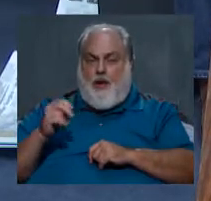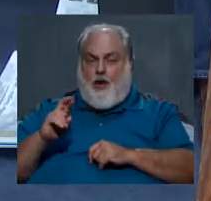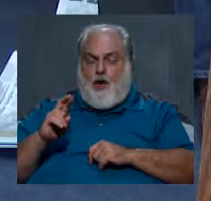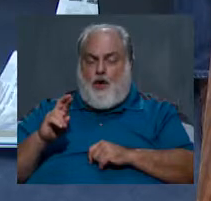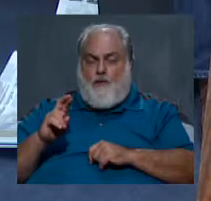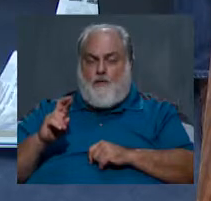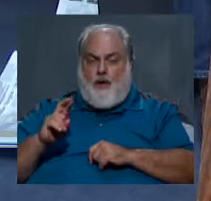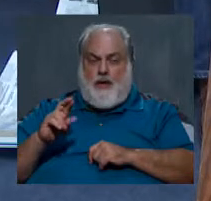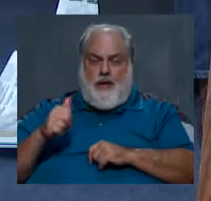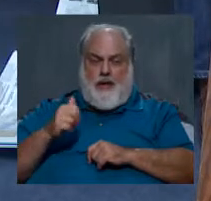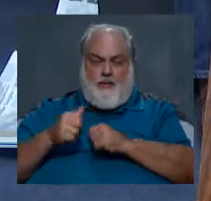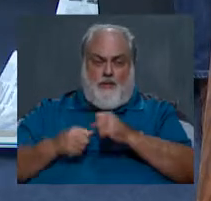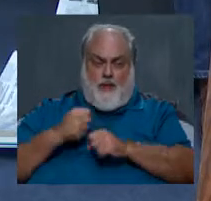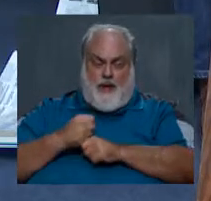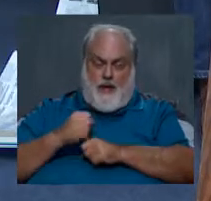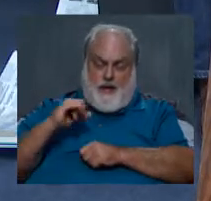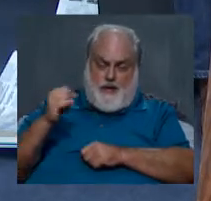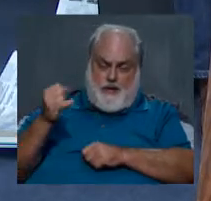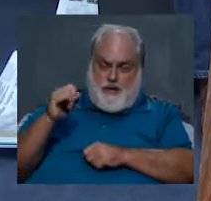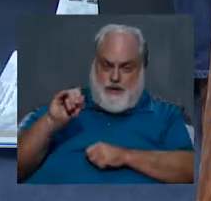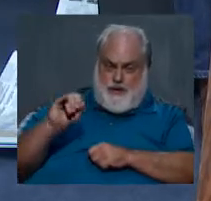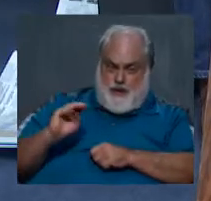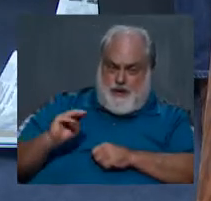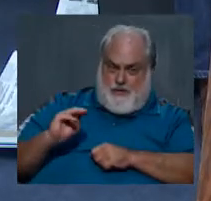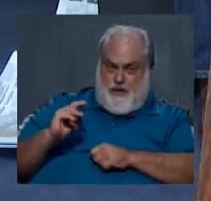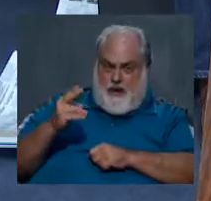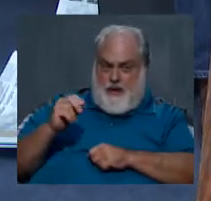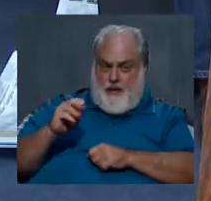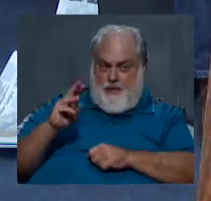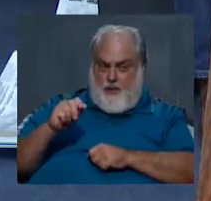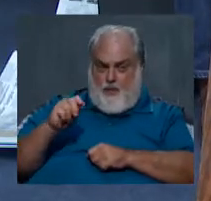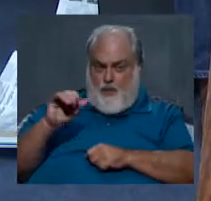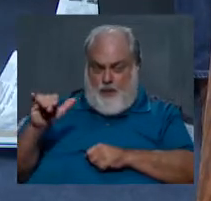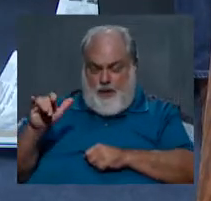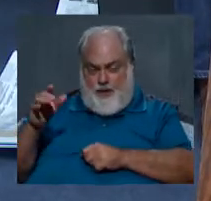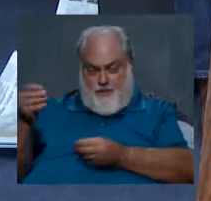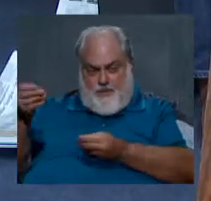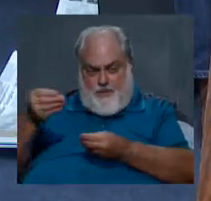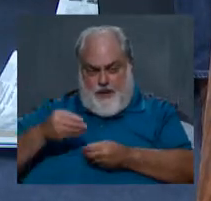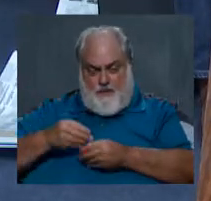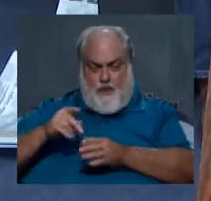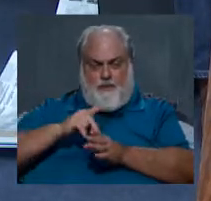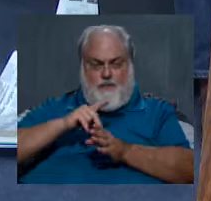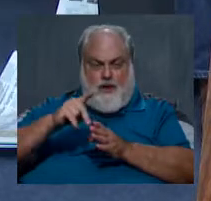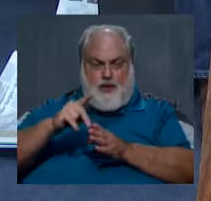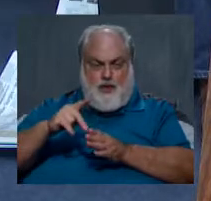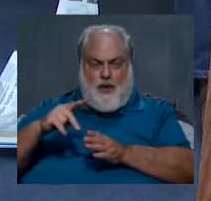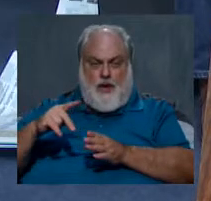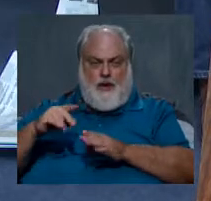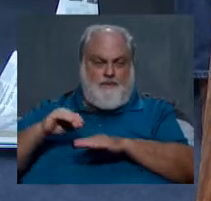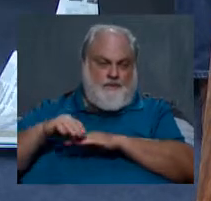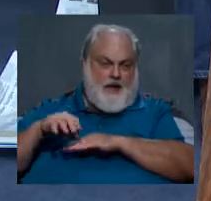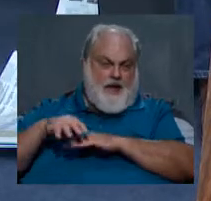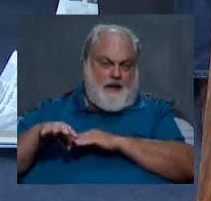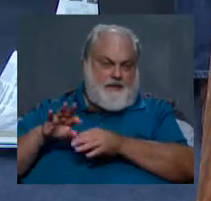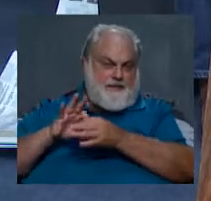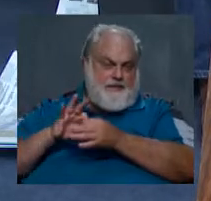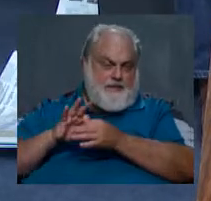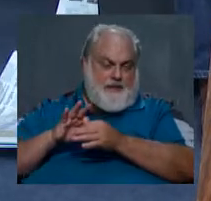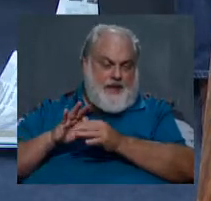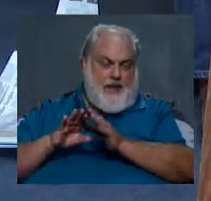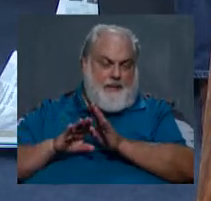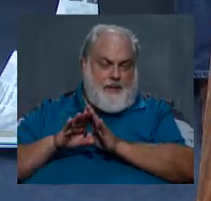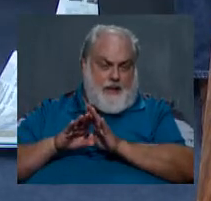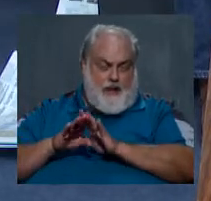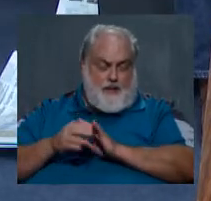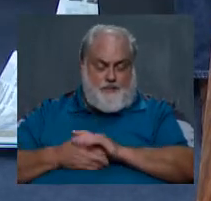Jim Hathaway of that firm has provided professional advice to us regarding this application. After learning about